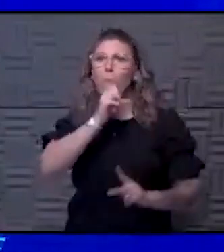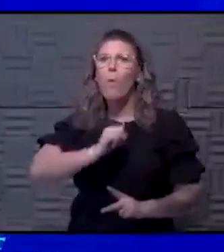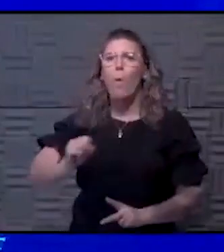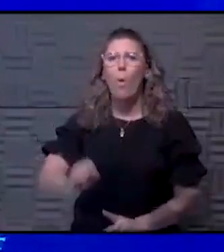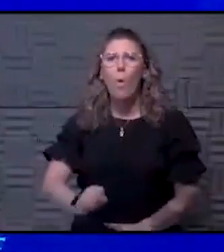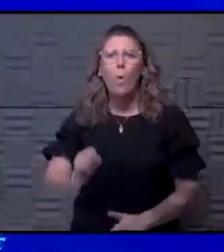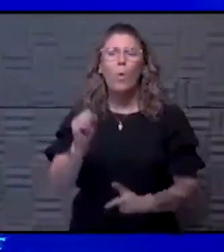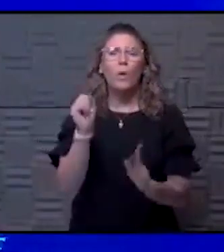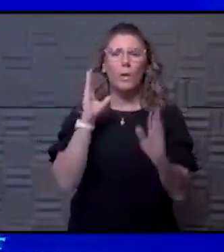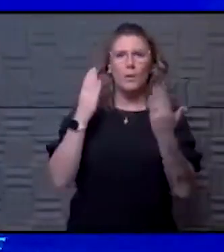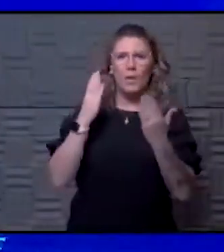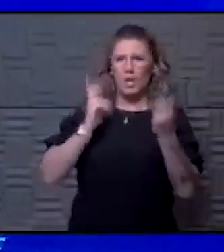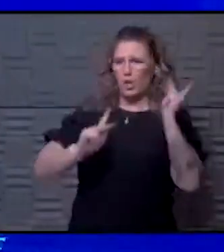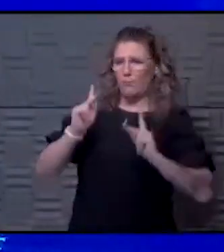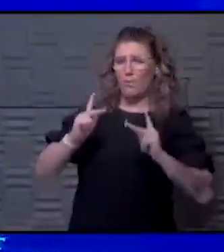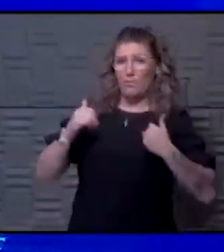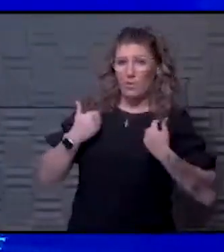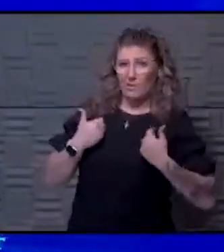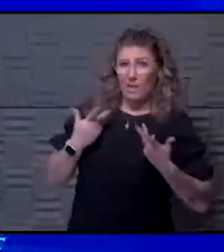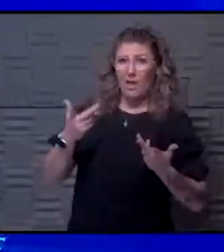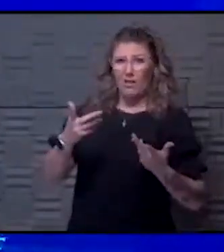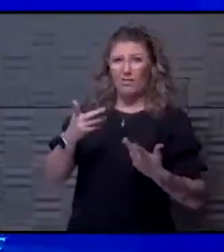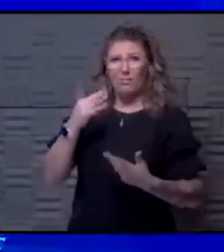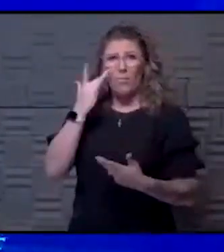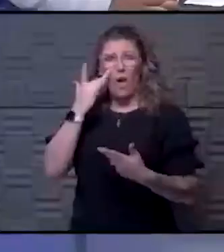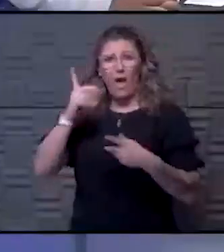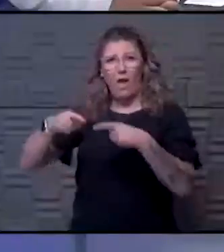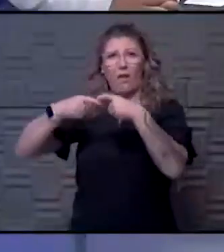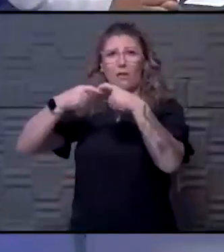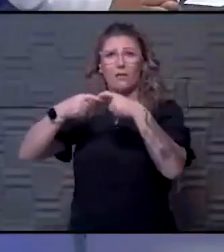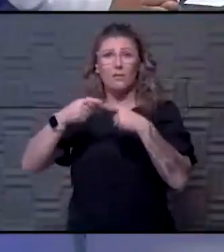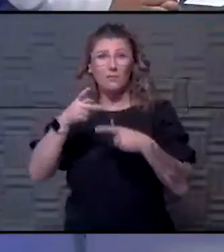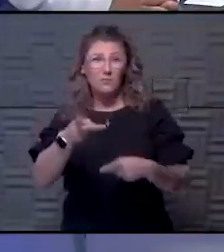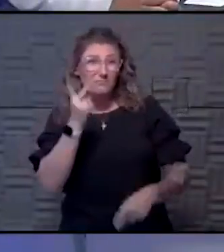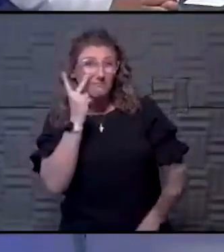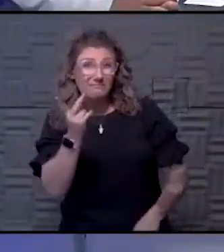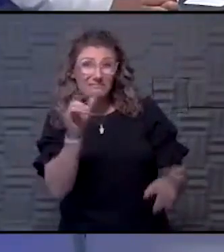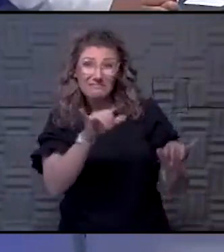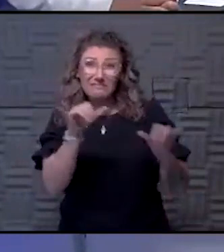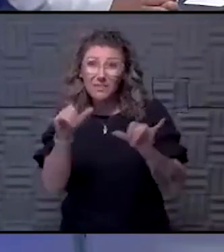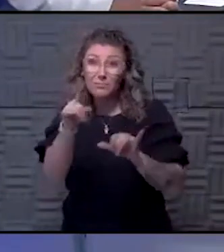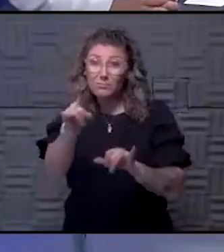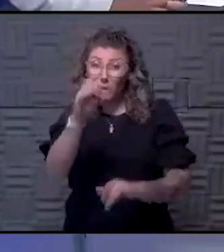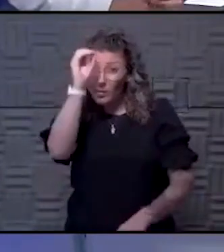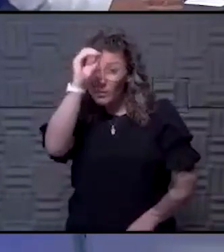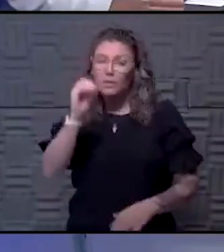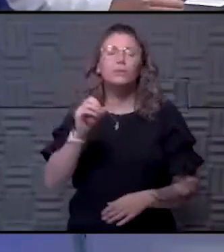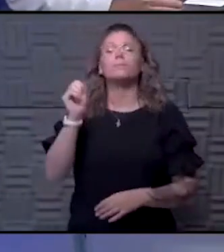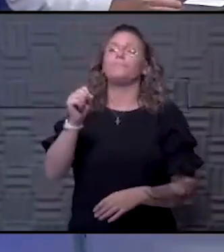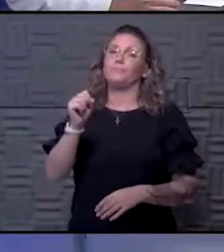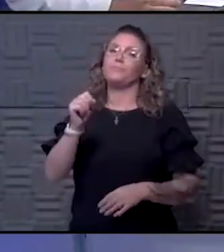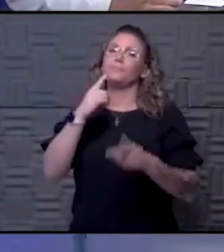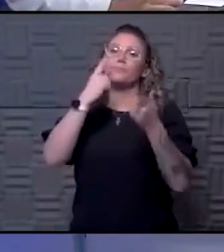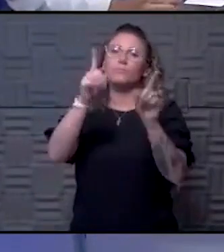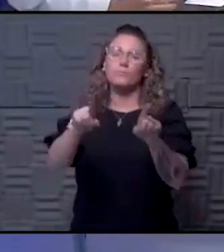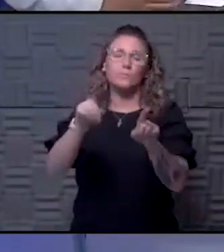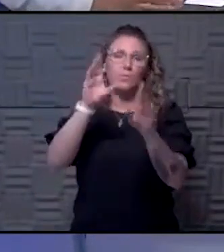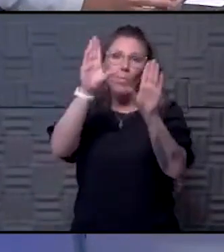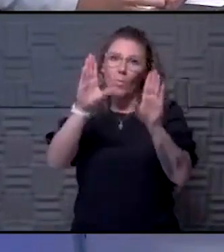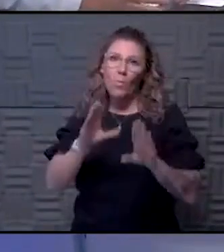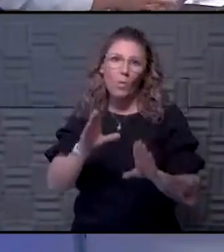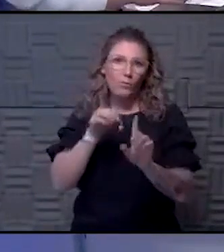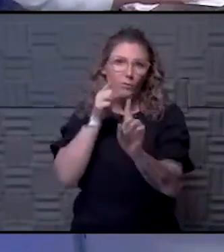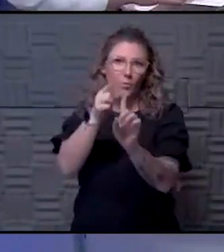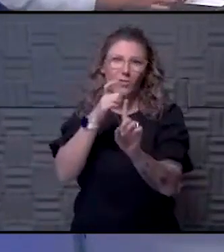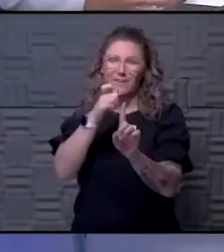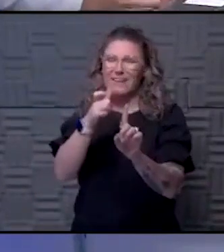to those who are younger. Do you foresee anything like that here, guys? What do you think? Yeah, I mean, I would totally agree. I think that's a great point you brought up. And we don't want to